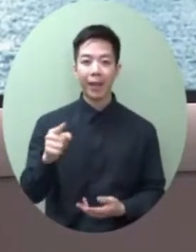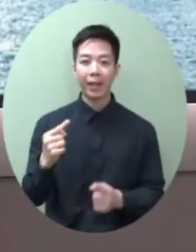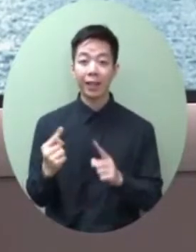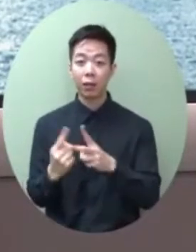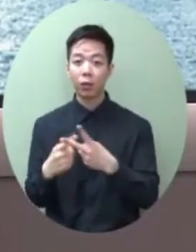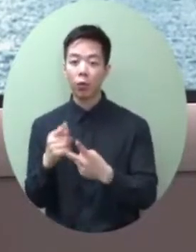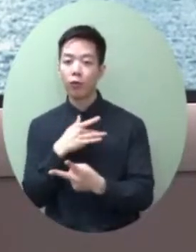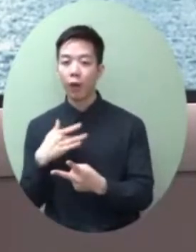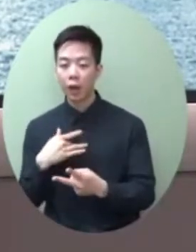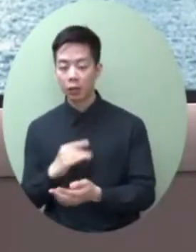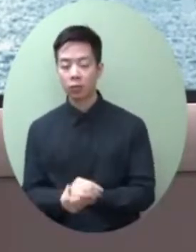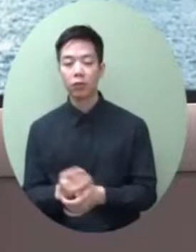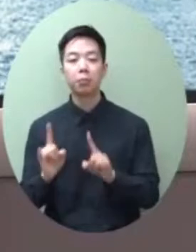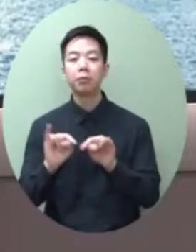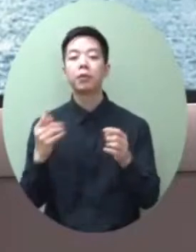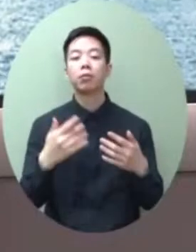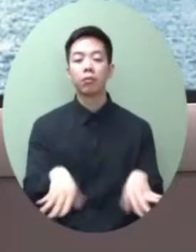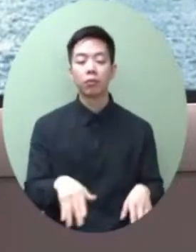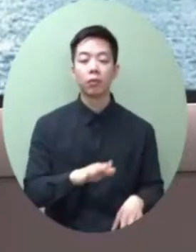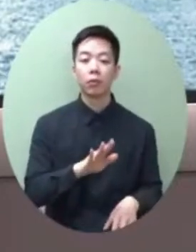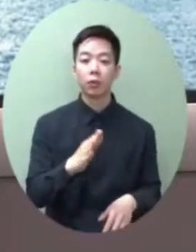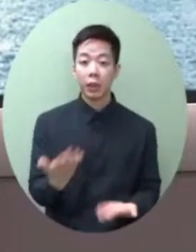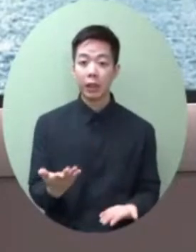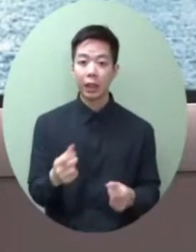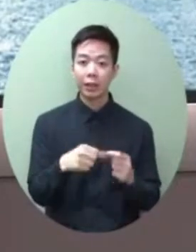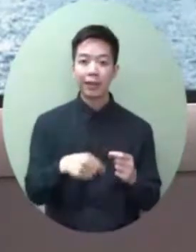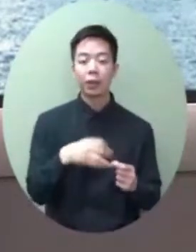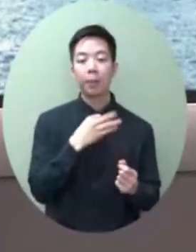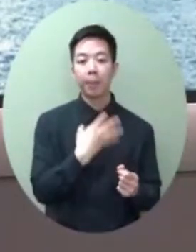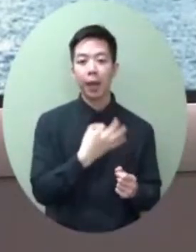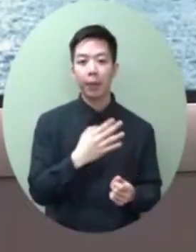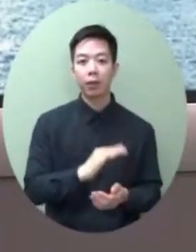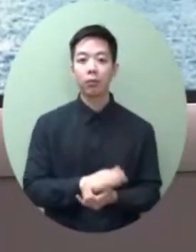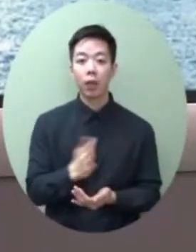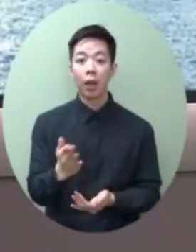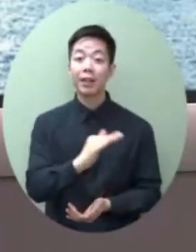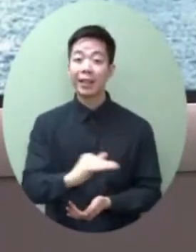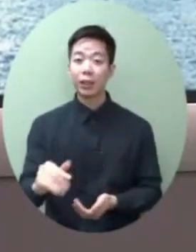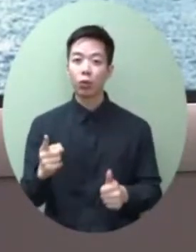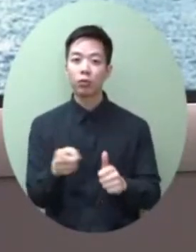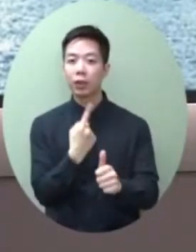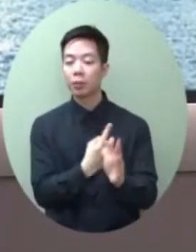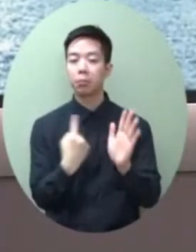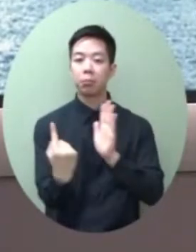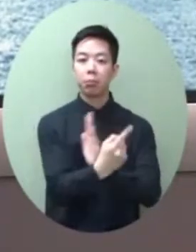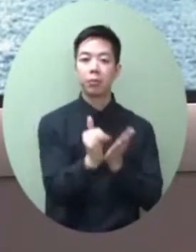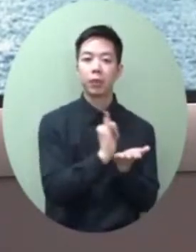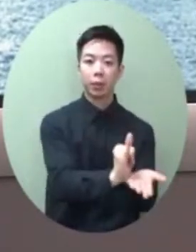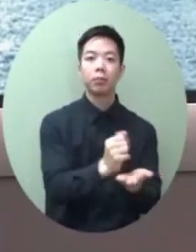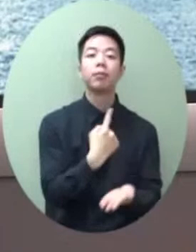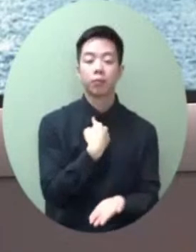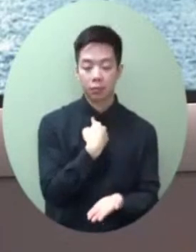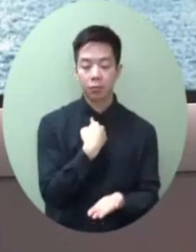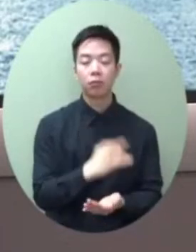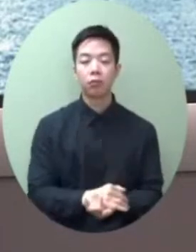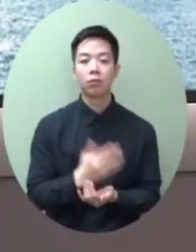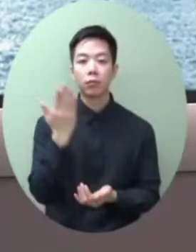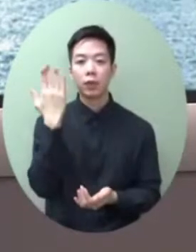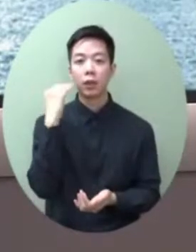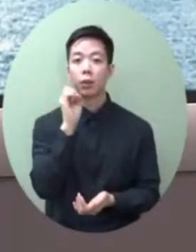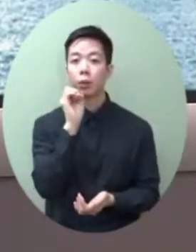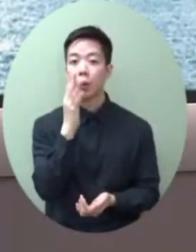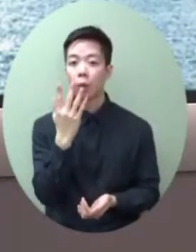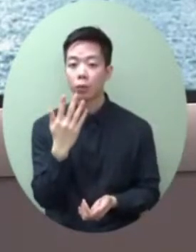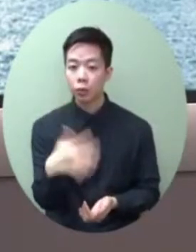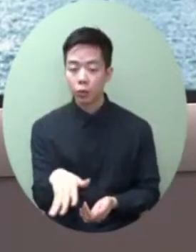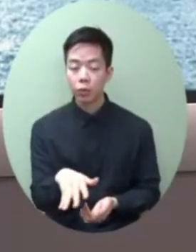be one of the needy group that need to be admitted. So as I mentioned before, the strategy, we will try to reserve the hospital